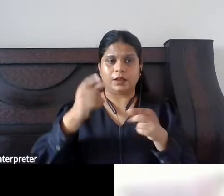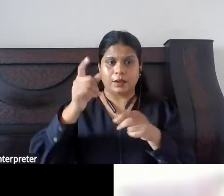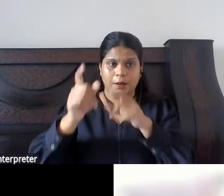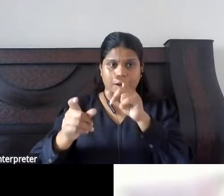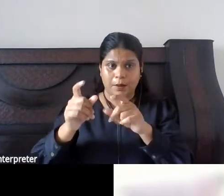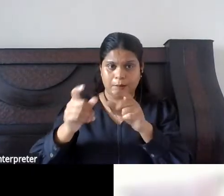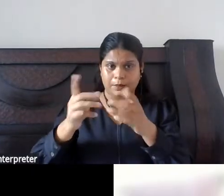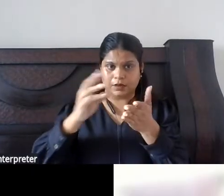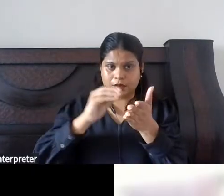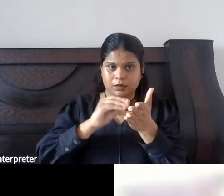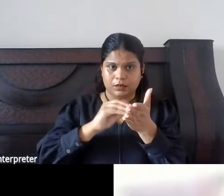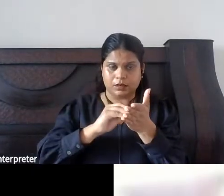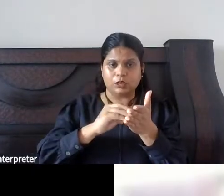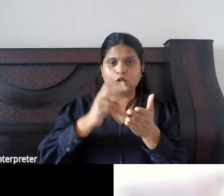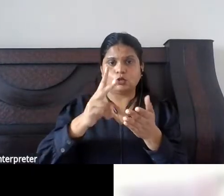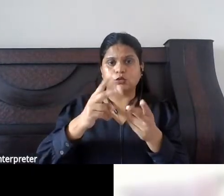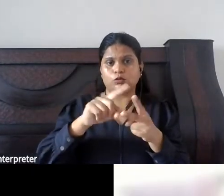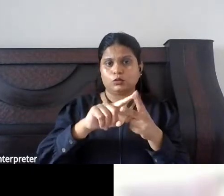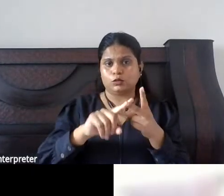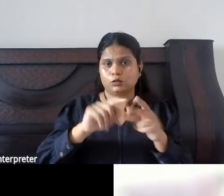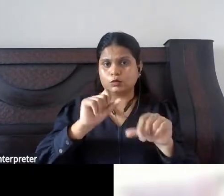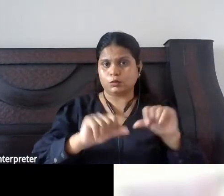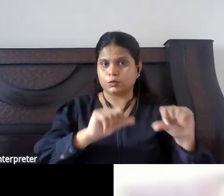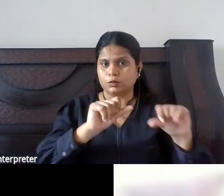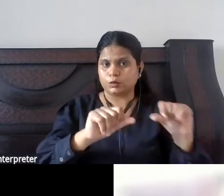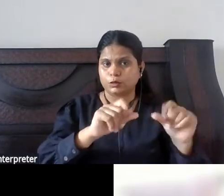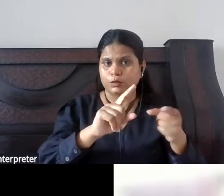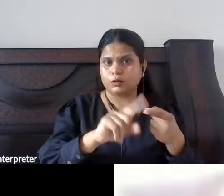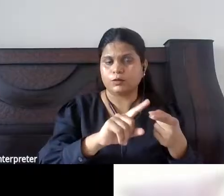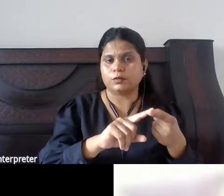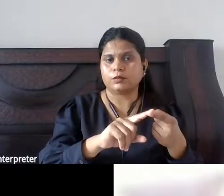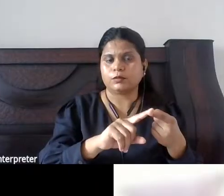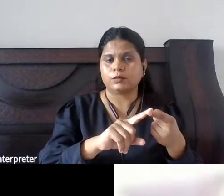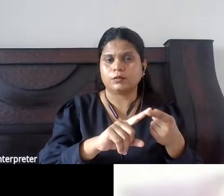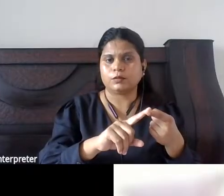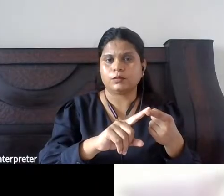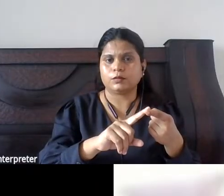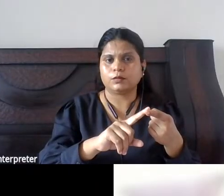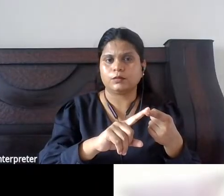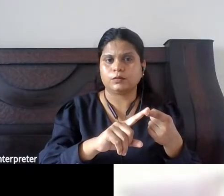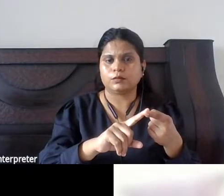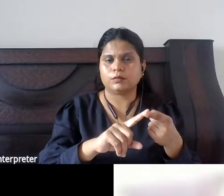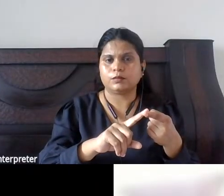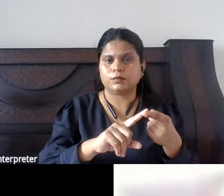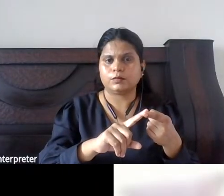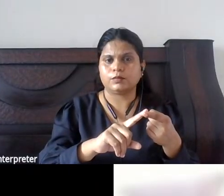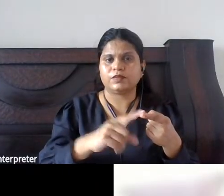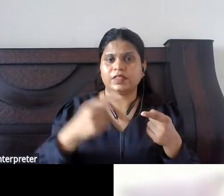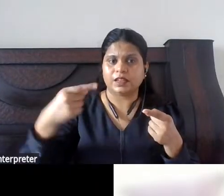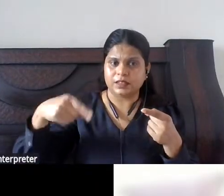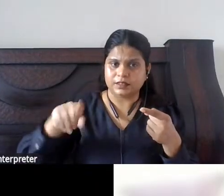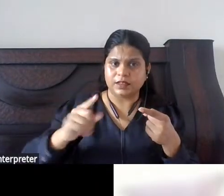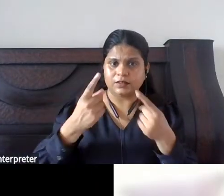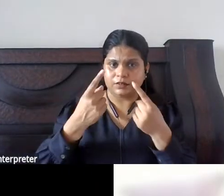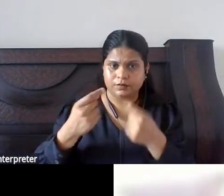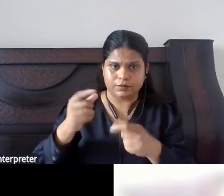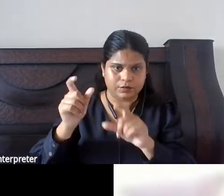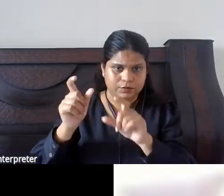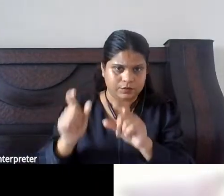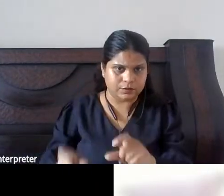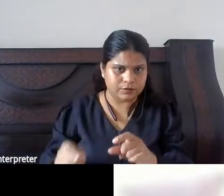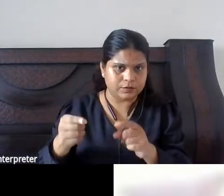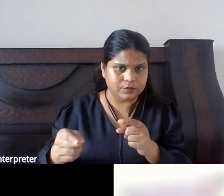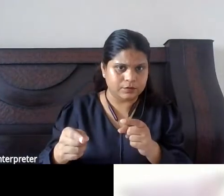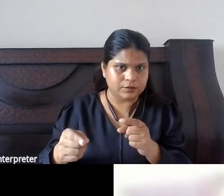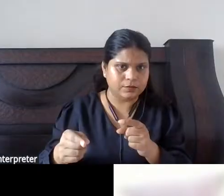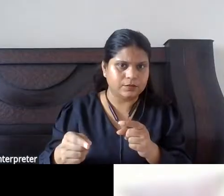Then that two process done. Now the third thing which has come this year is a self-enumeration. So the